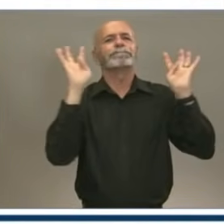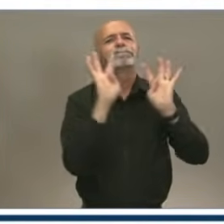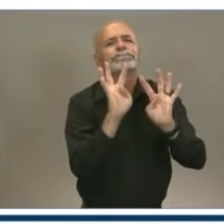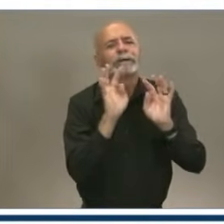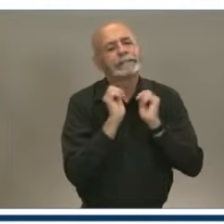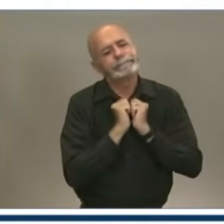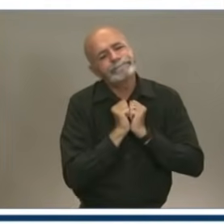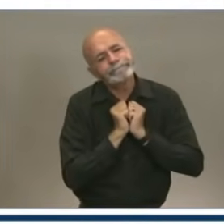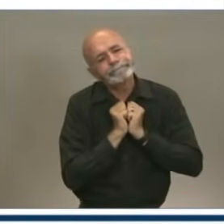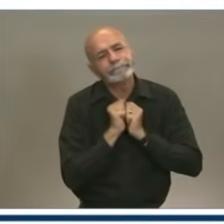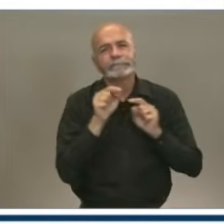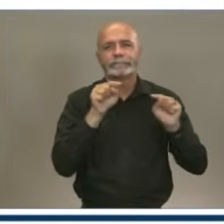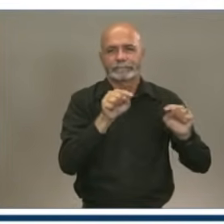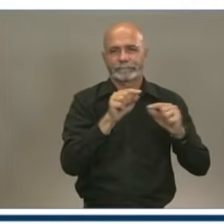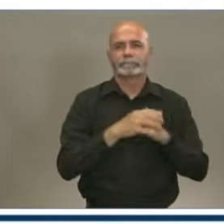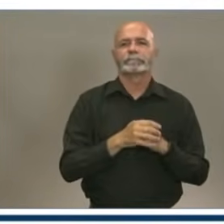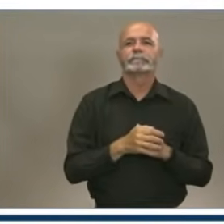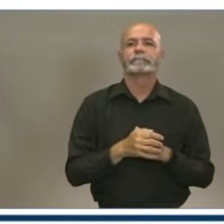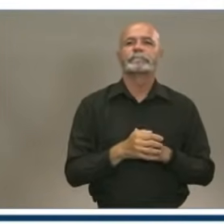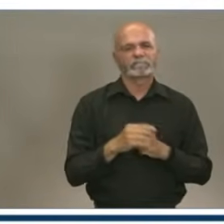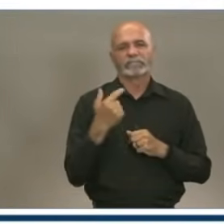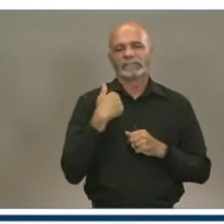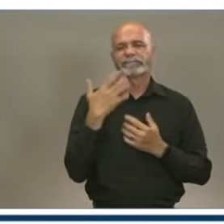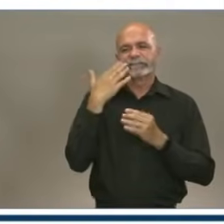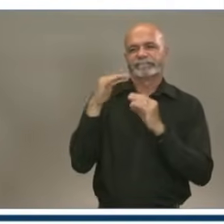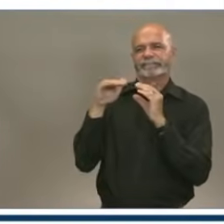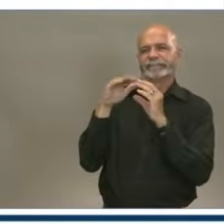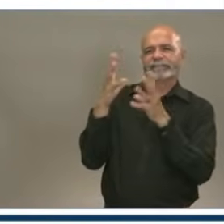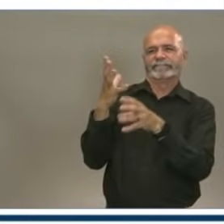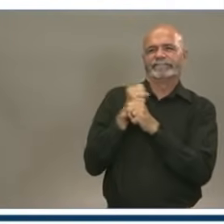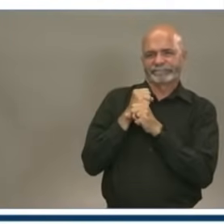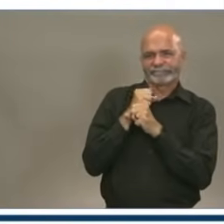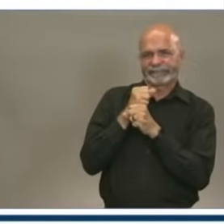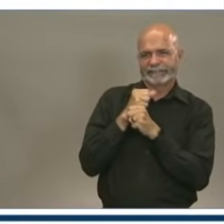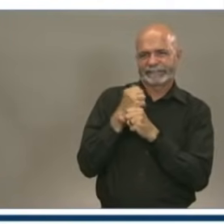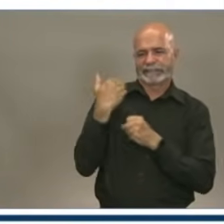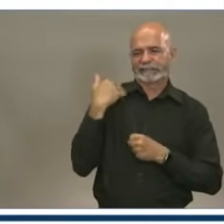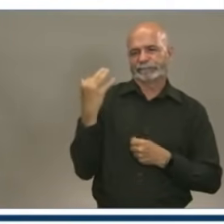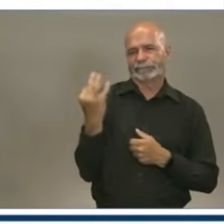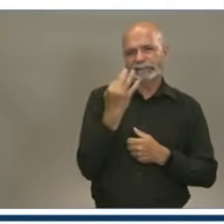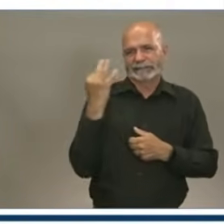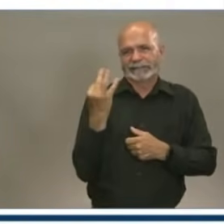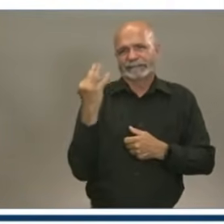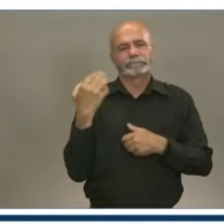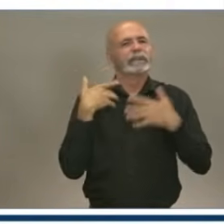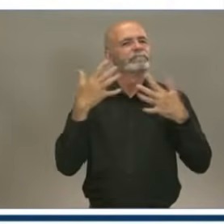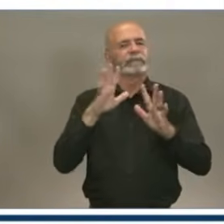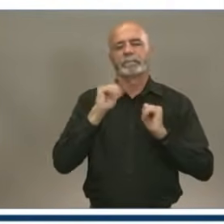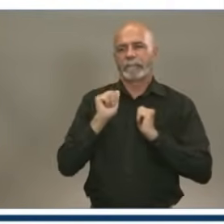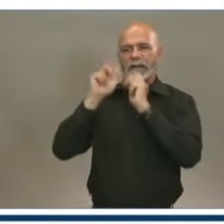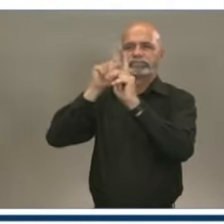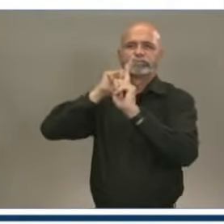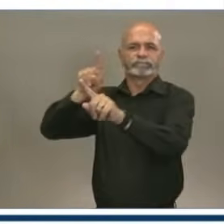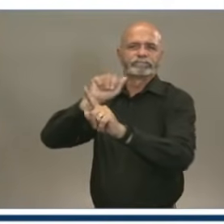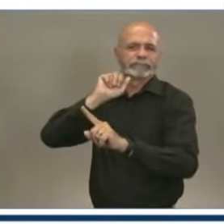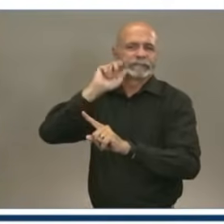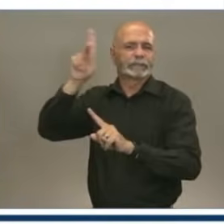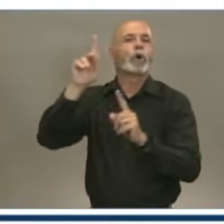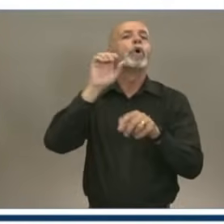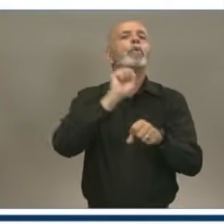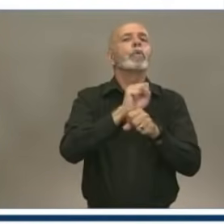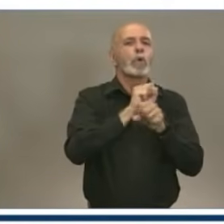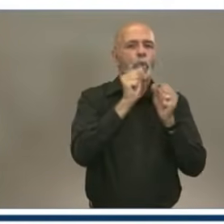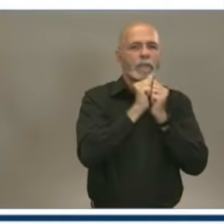got a letter from them on Friday. I responded. I mean, we've been working with funeral services and the Funeral